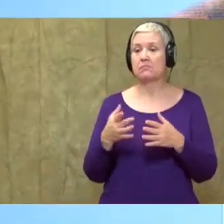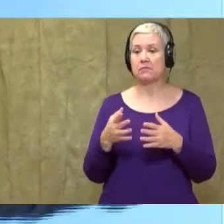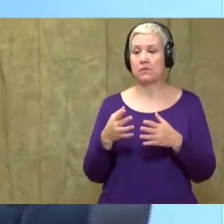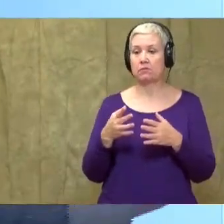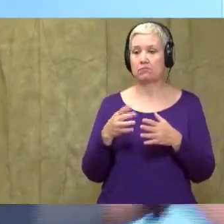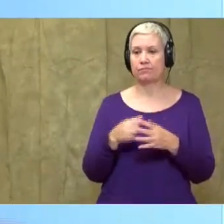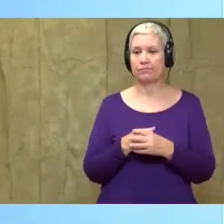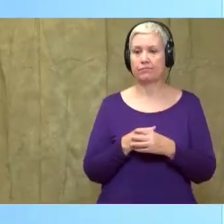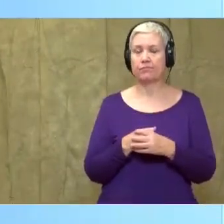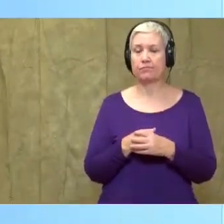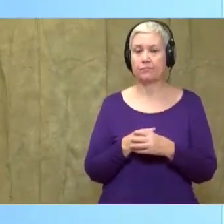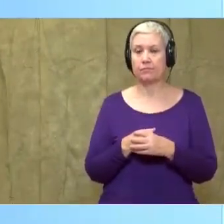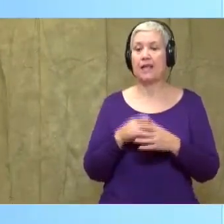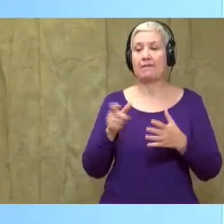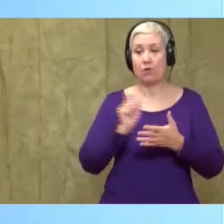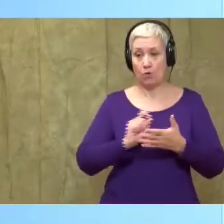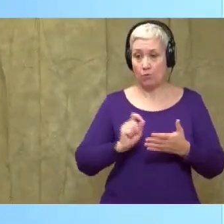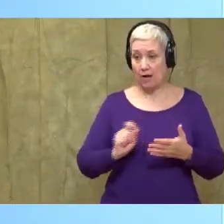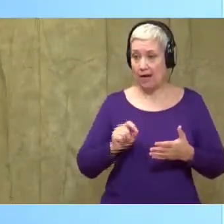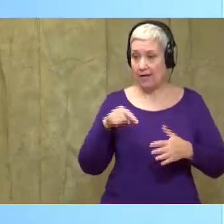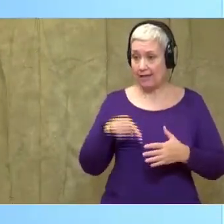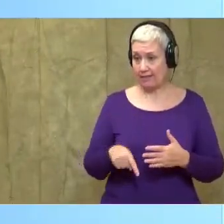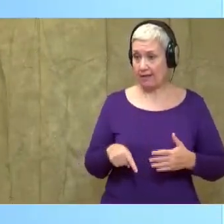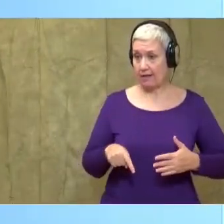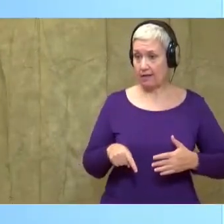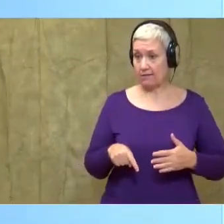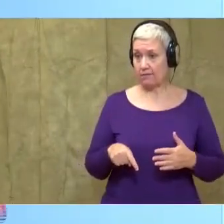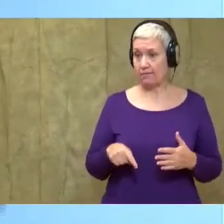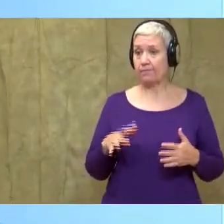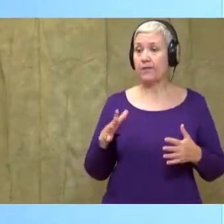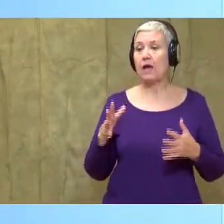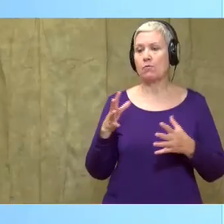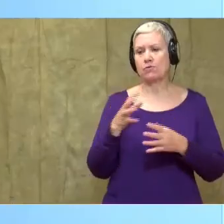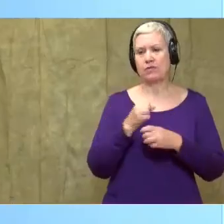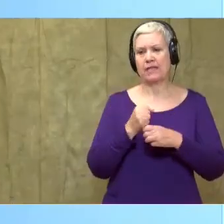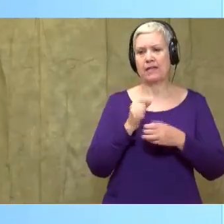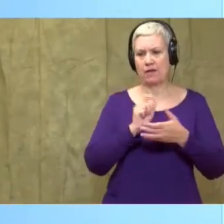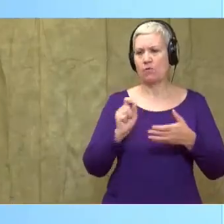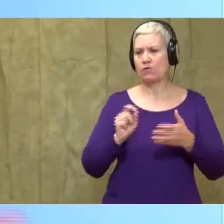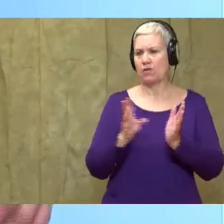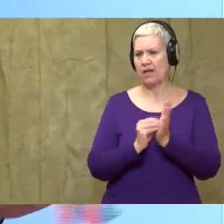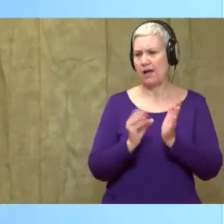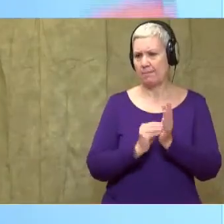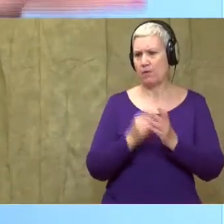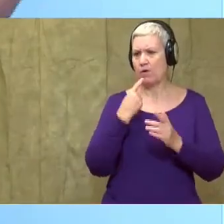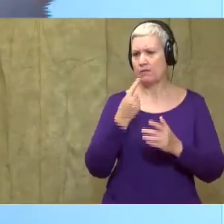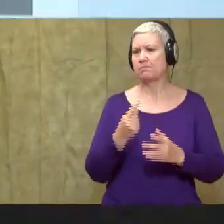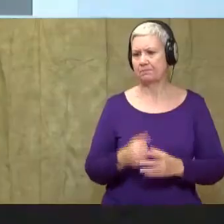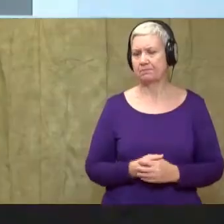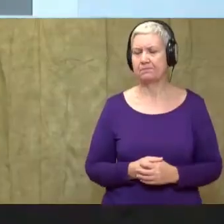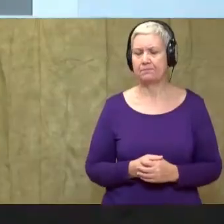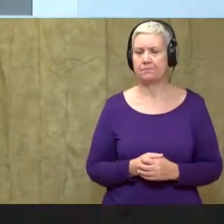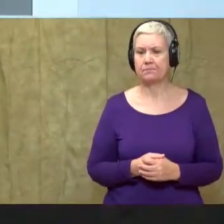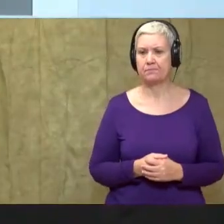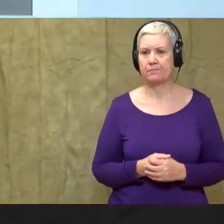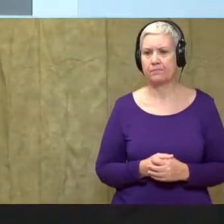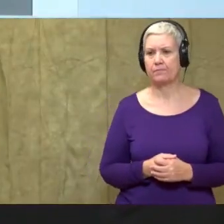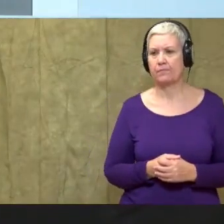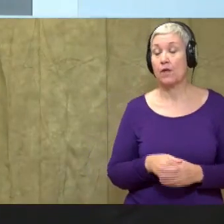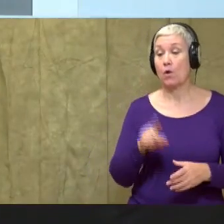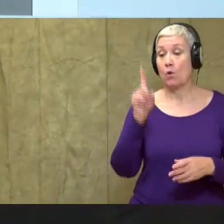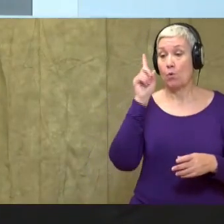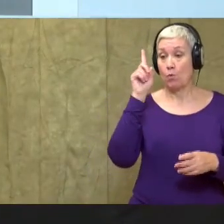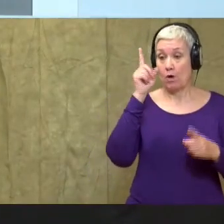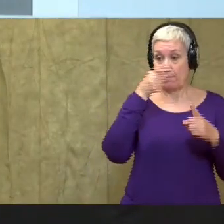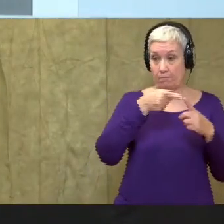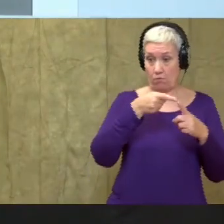point through this, and if you're writing it down on your sheet of paper, I want you to get some of these down. One of the points that he